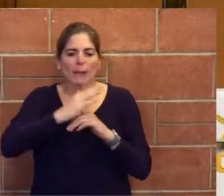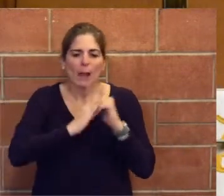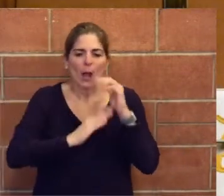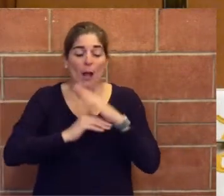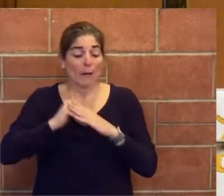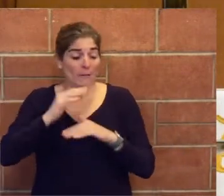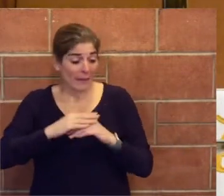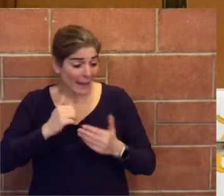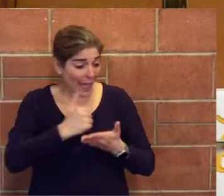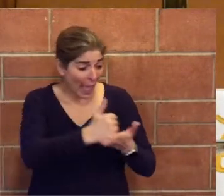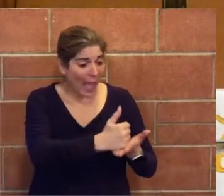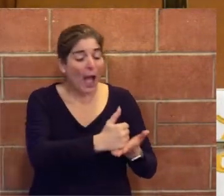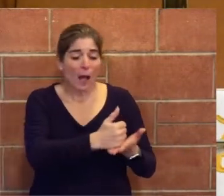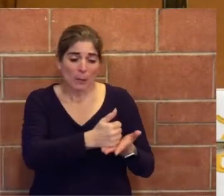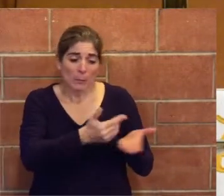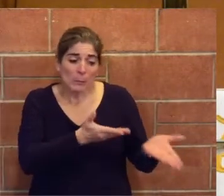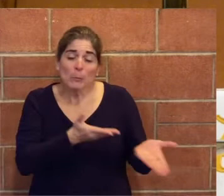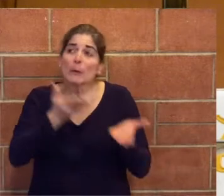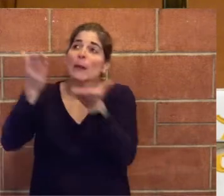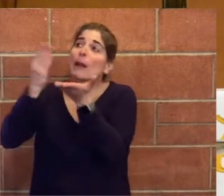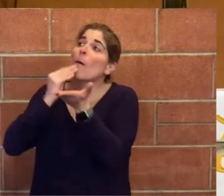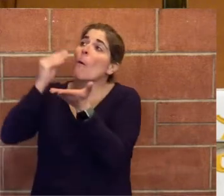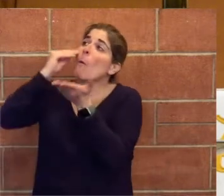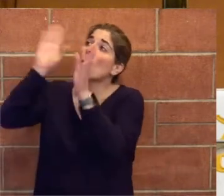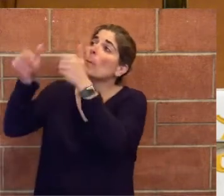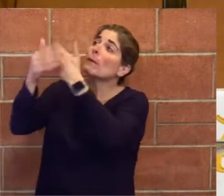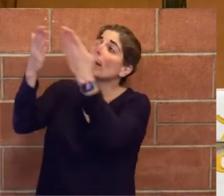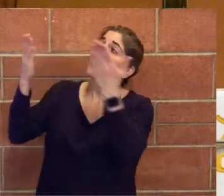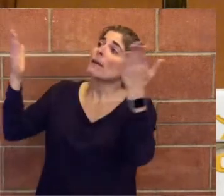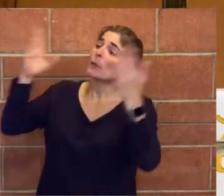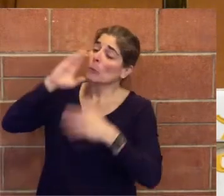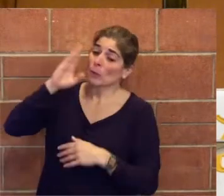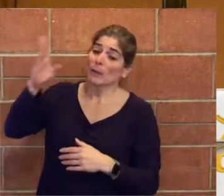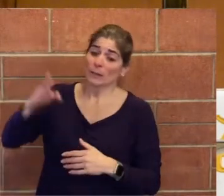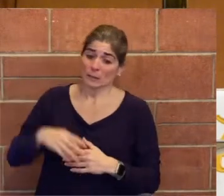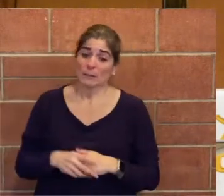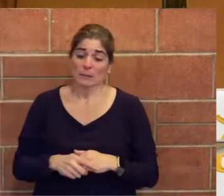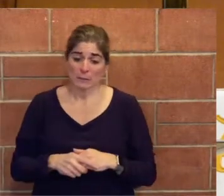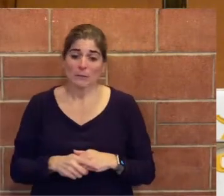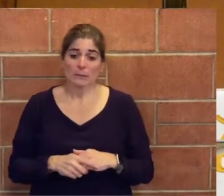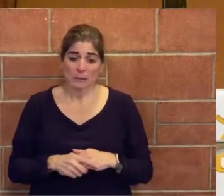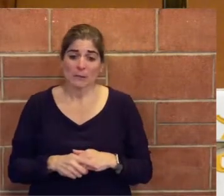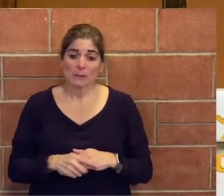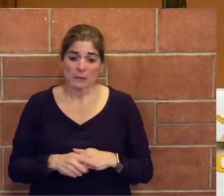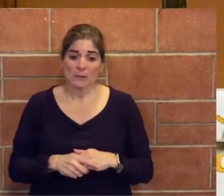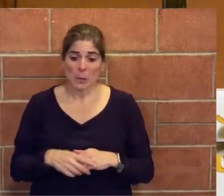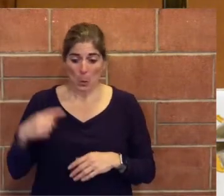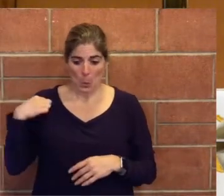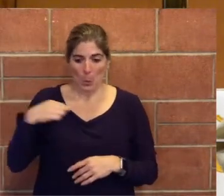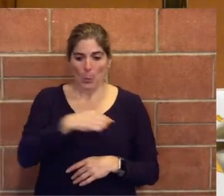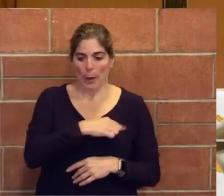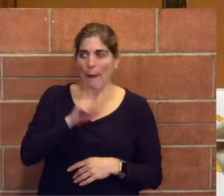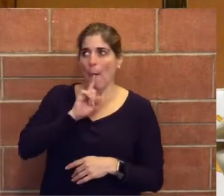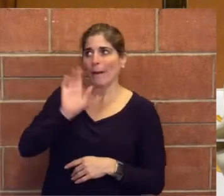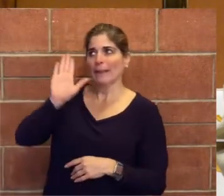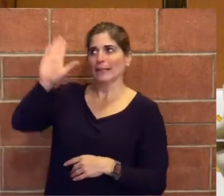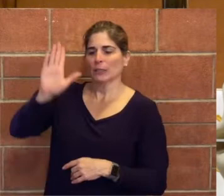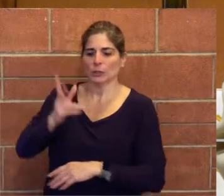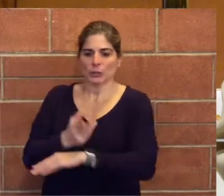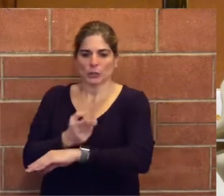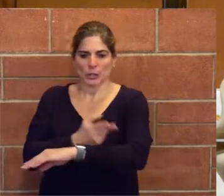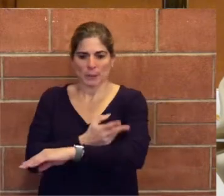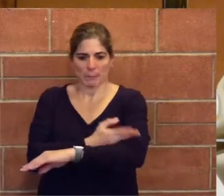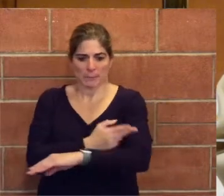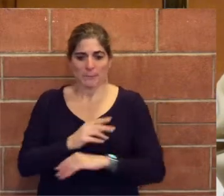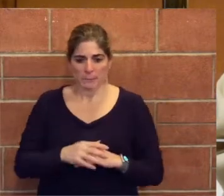in his arms, and bring us home gently on his shoulder. We are his sheep. We